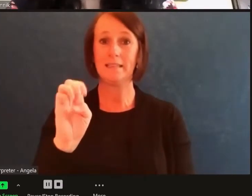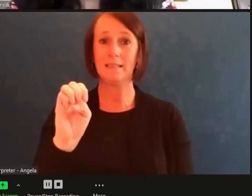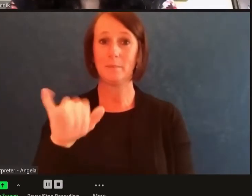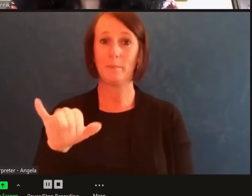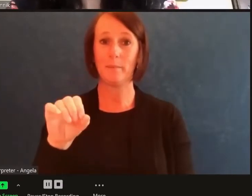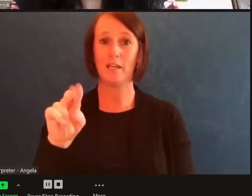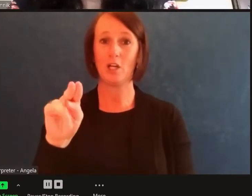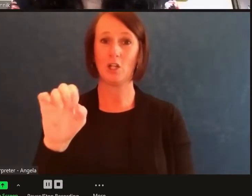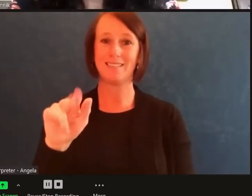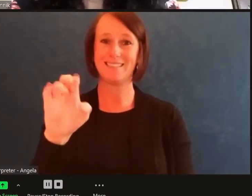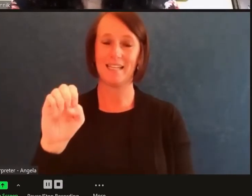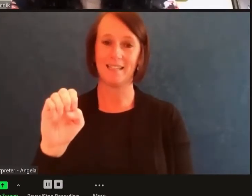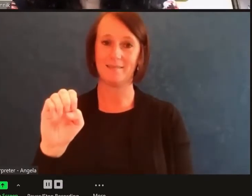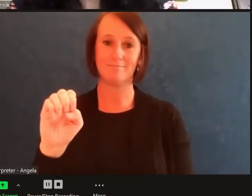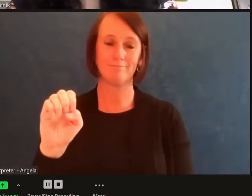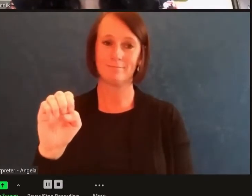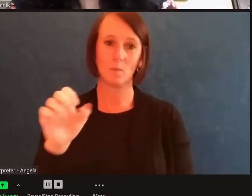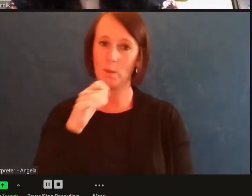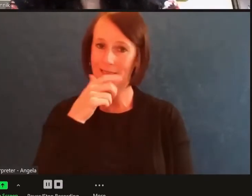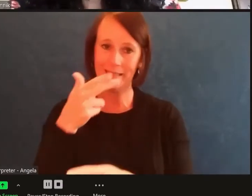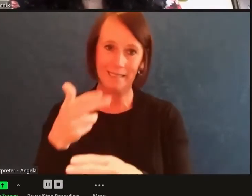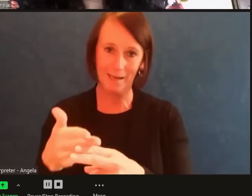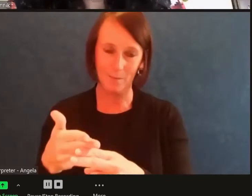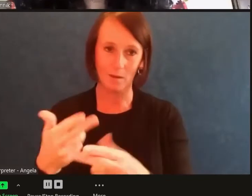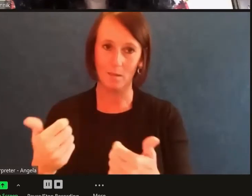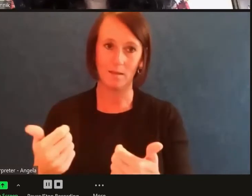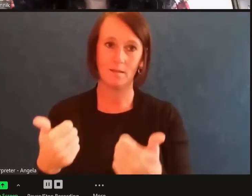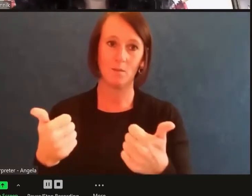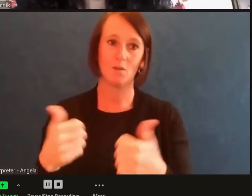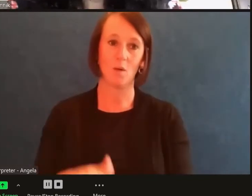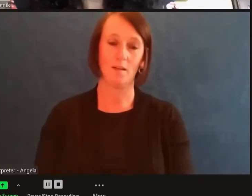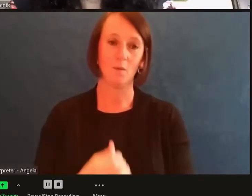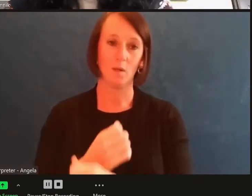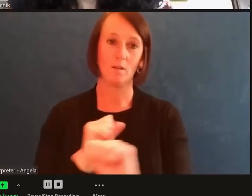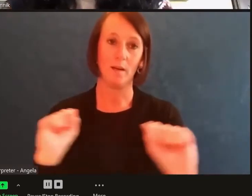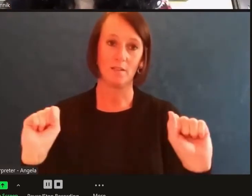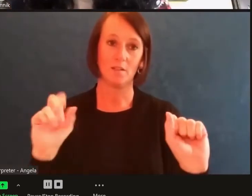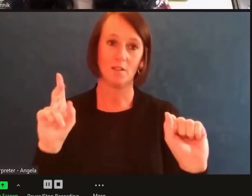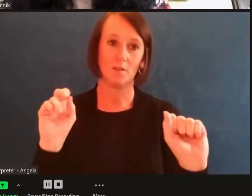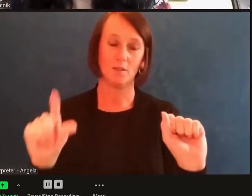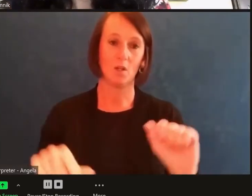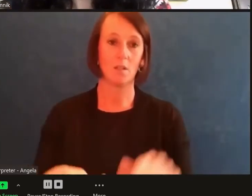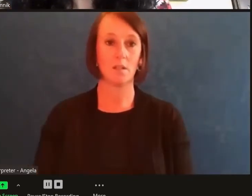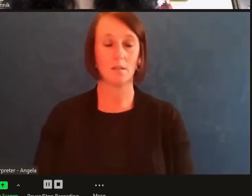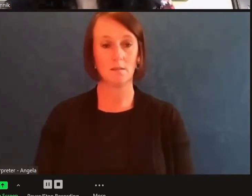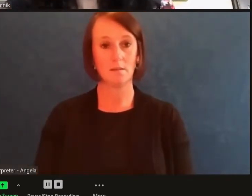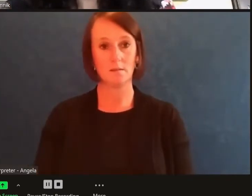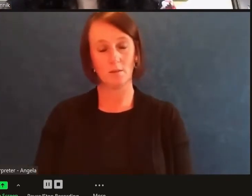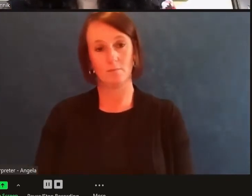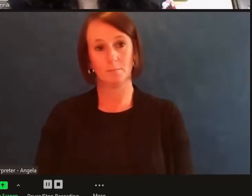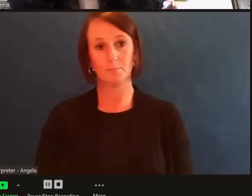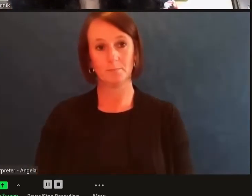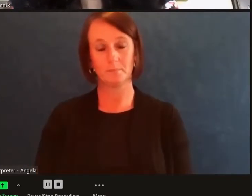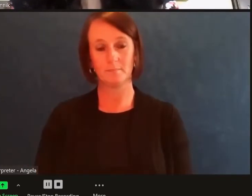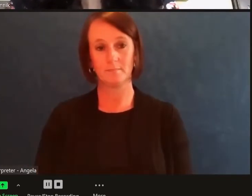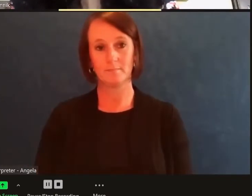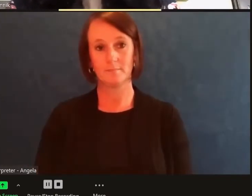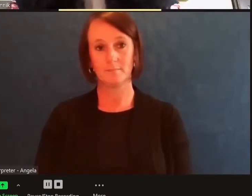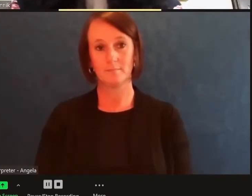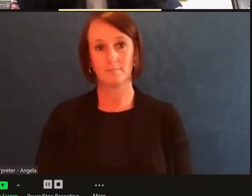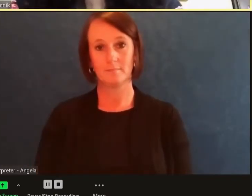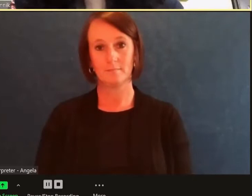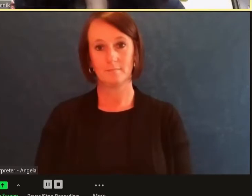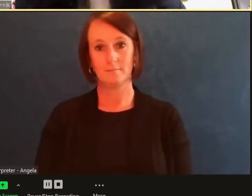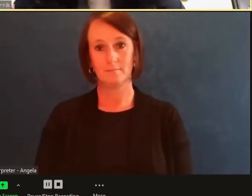We didn't name her. She was a rescue dog. It's a great name to have. People know you if you have a dog named Beyonce. Winnie